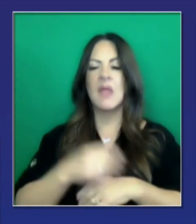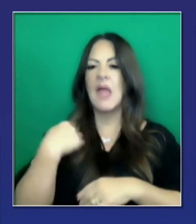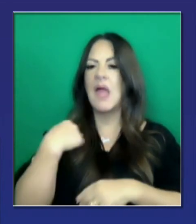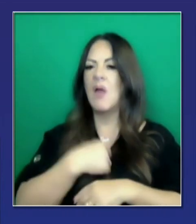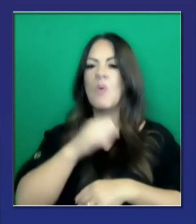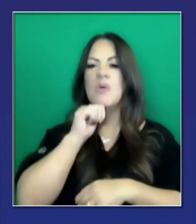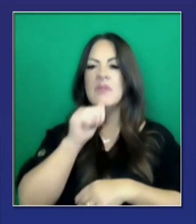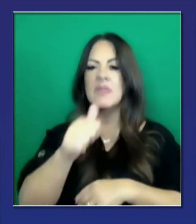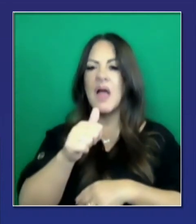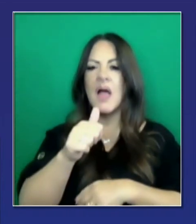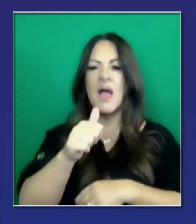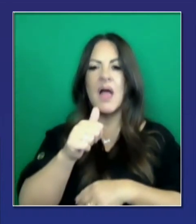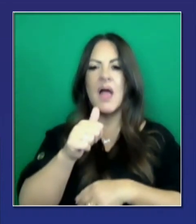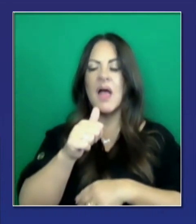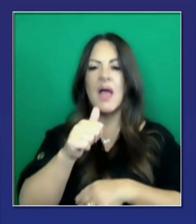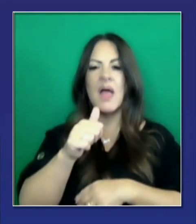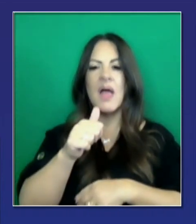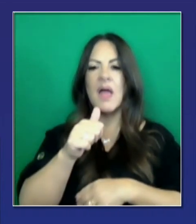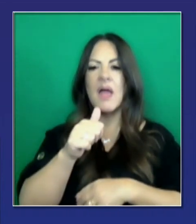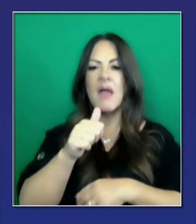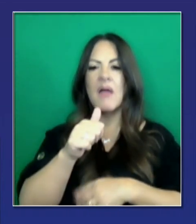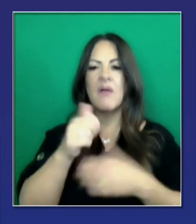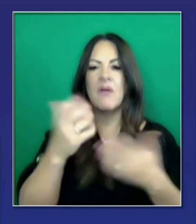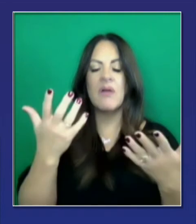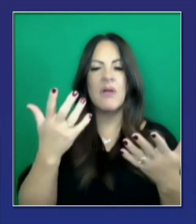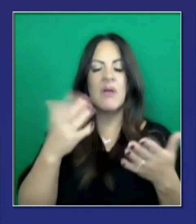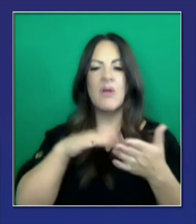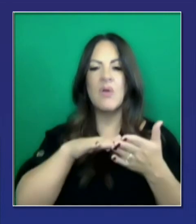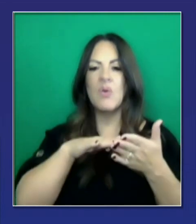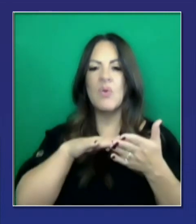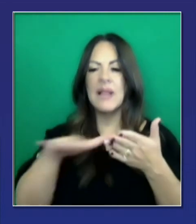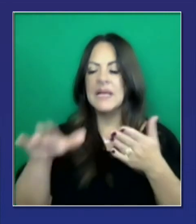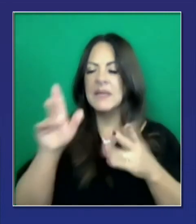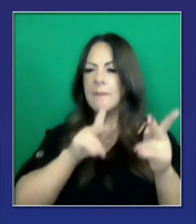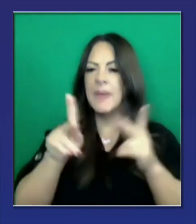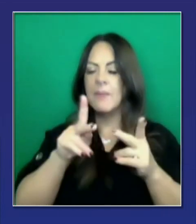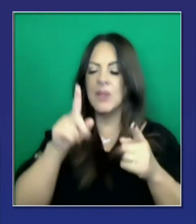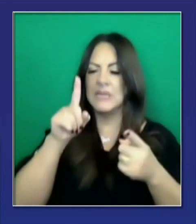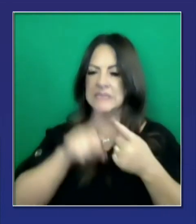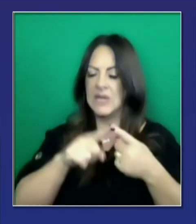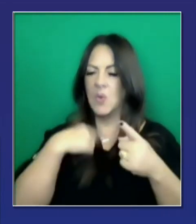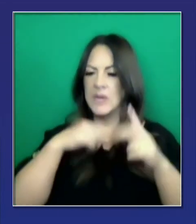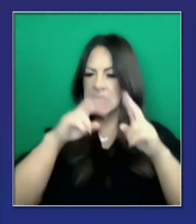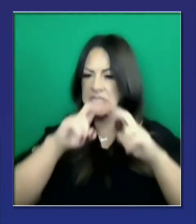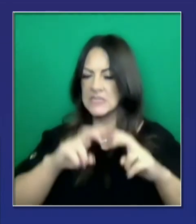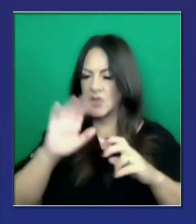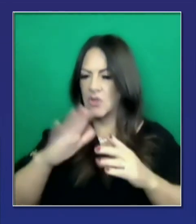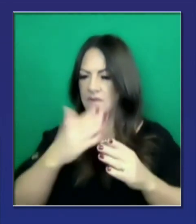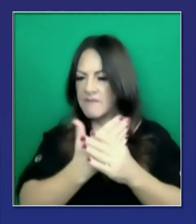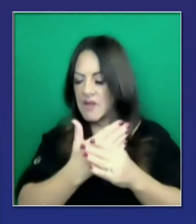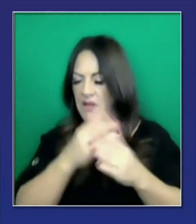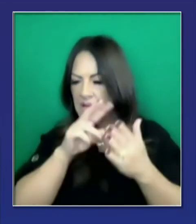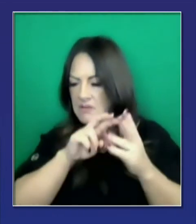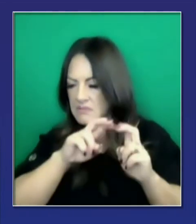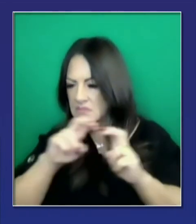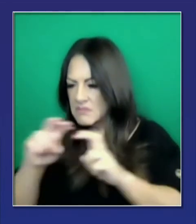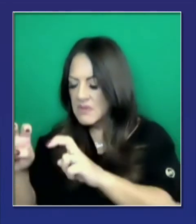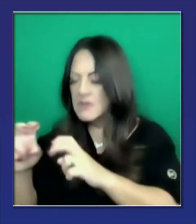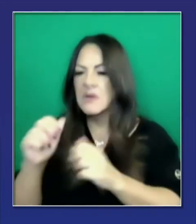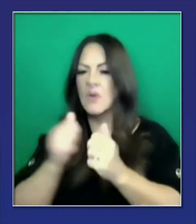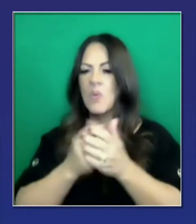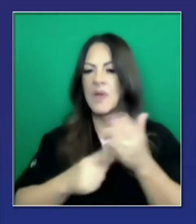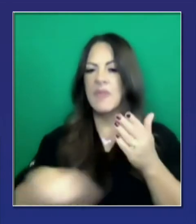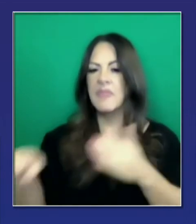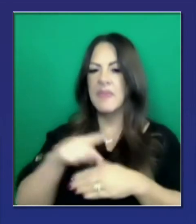people without looking individual by individual at an assessment and protocol and process. And that's the latter part of your